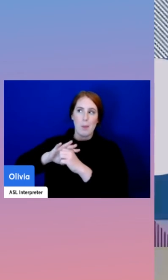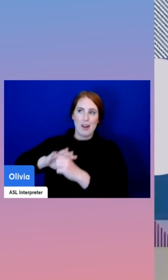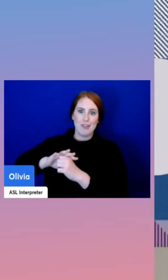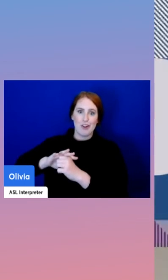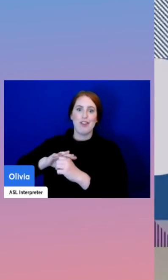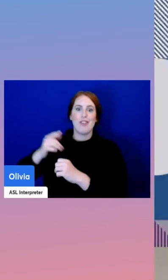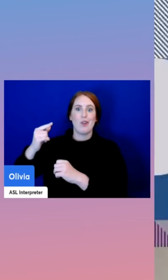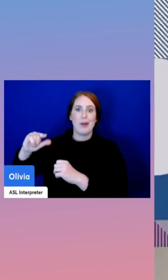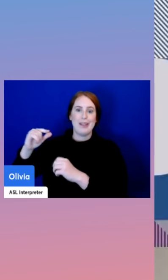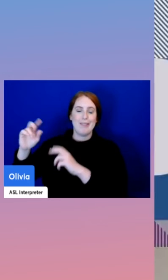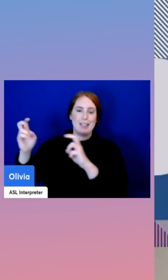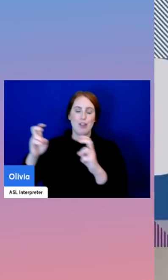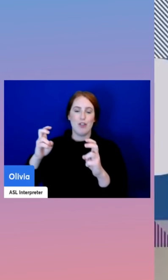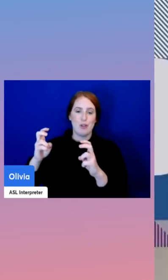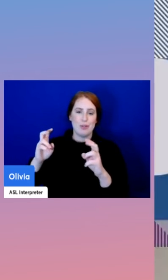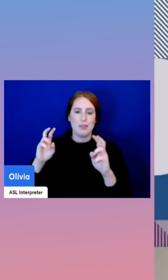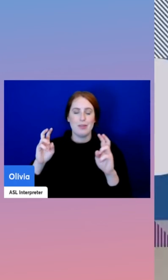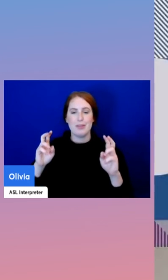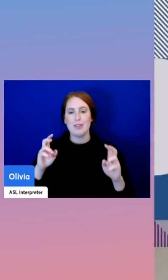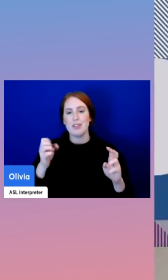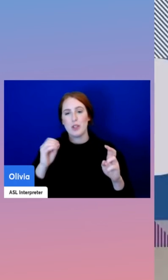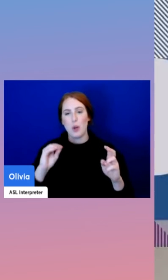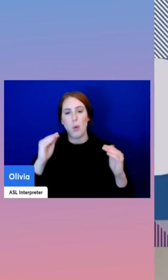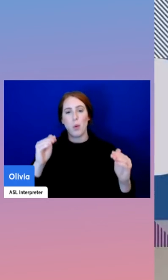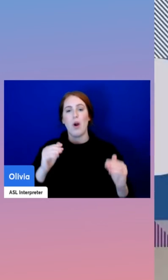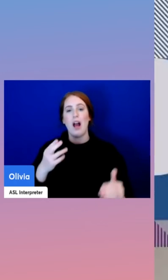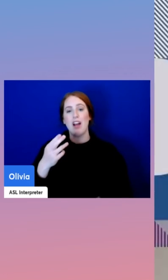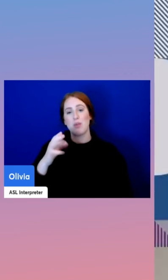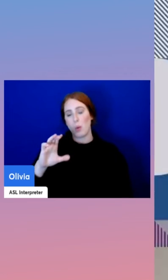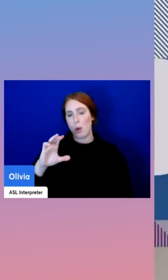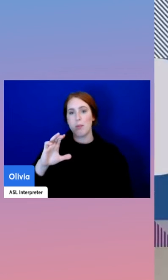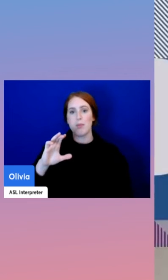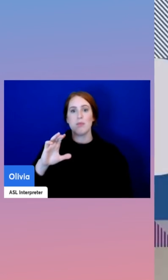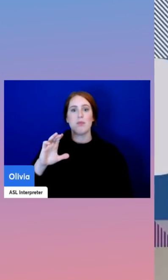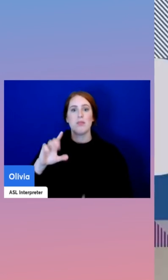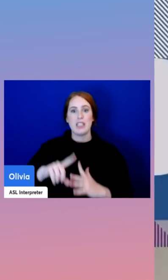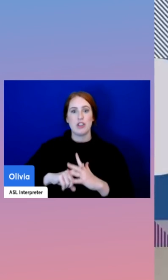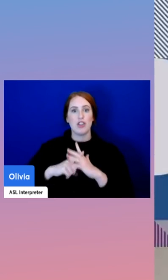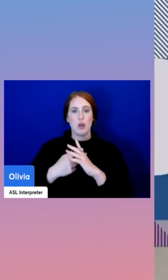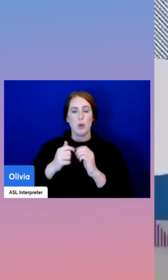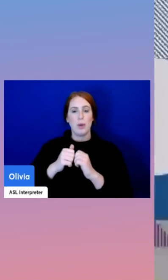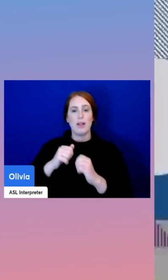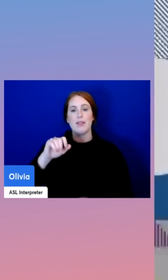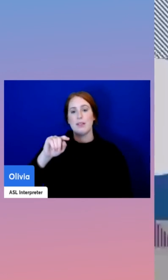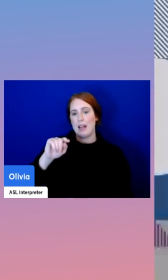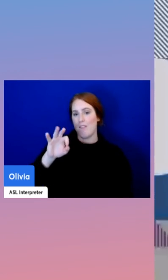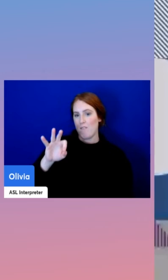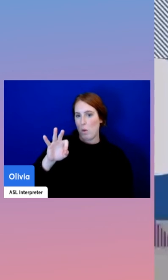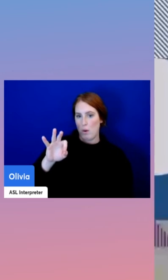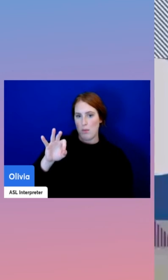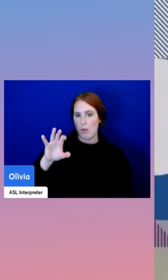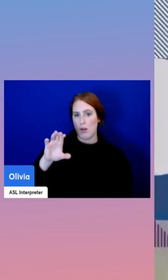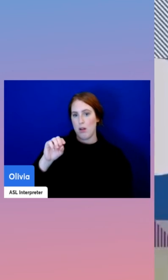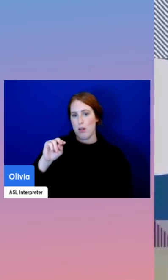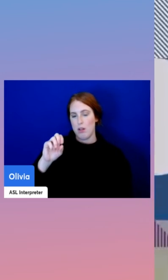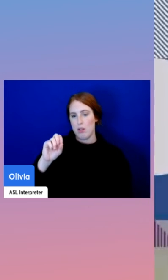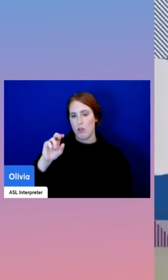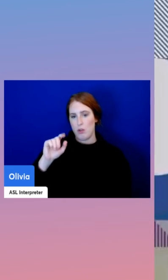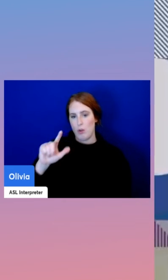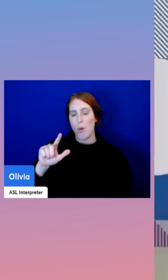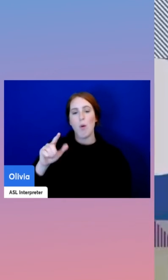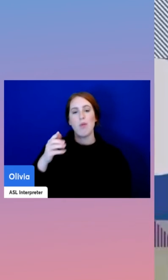this, HashiCorp was employed to be able to use the Terraform and Consul deployments appropriately using the 6 steps as